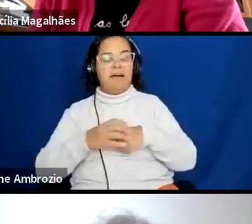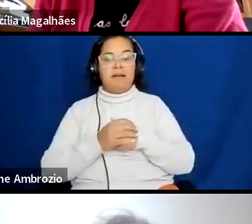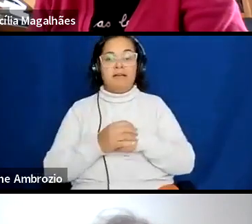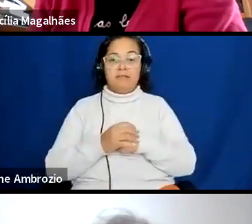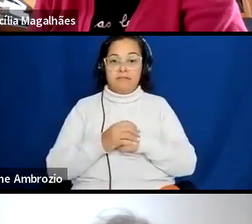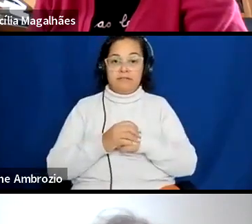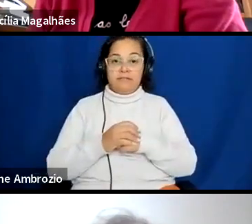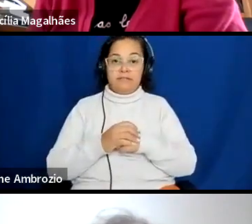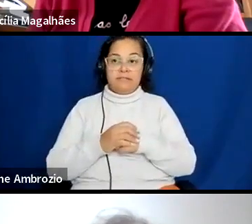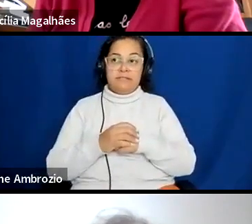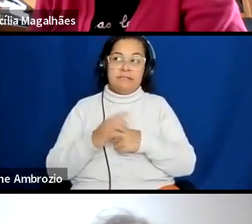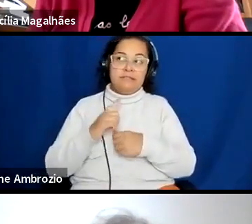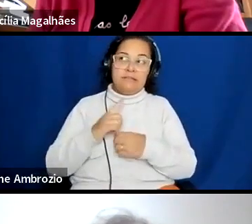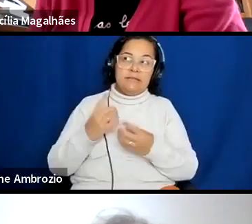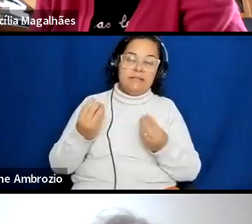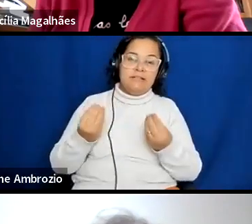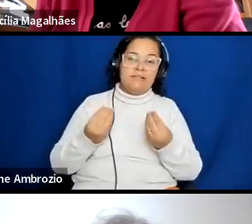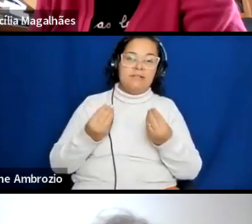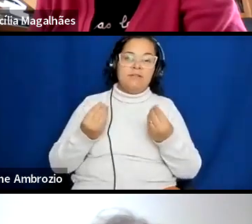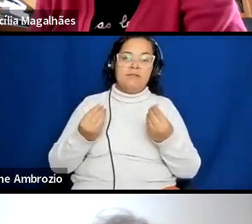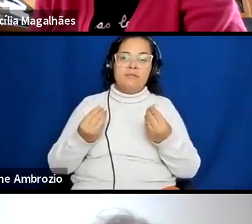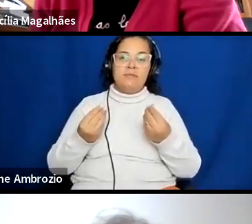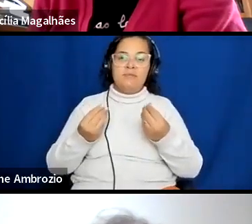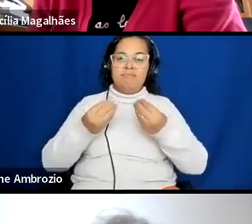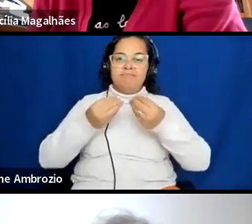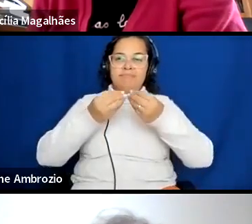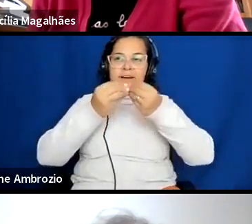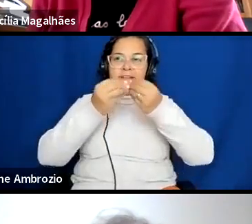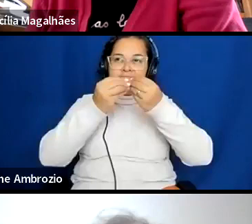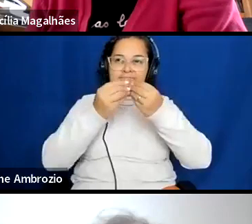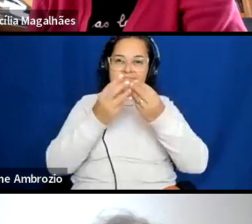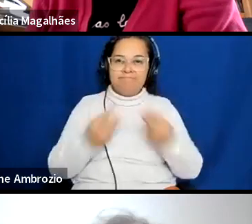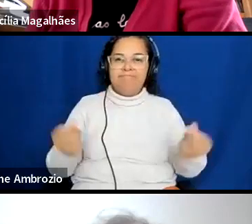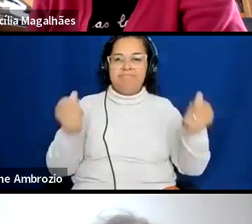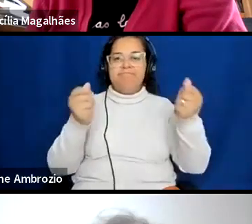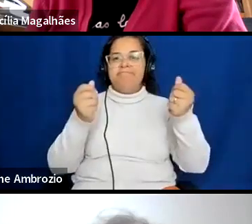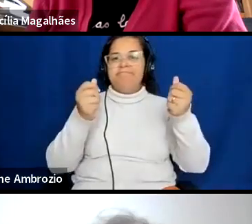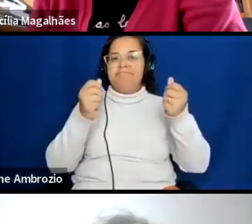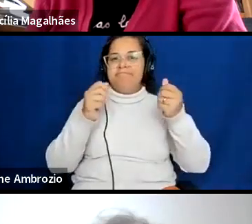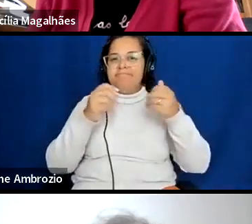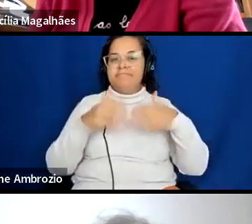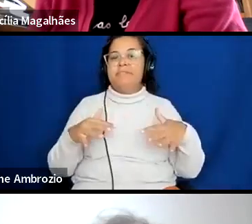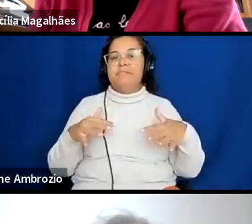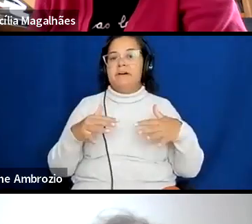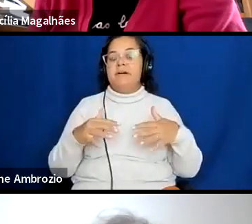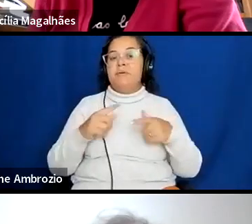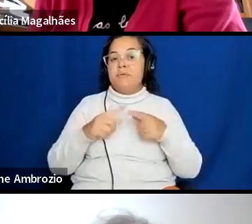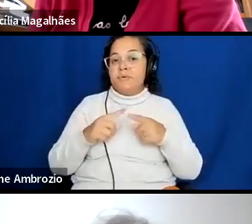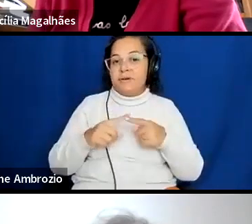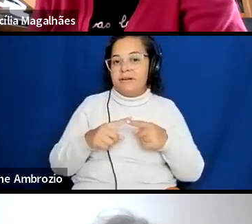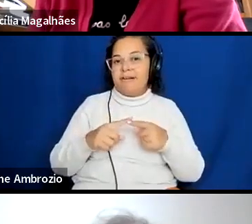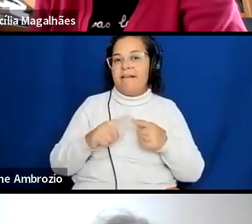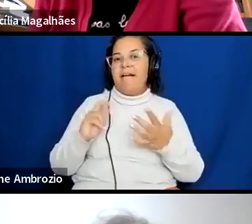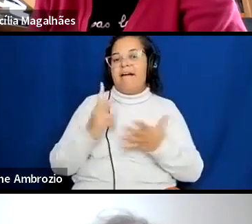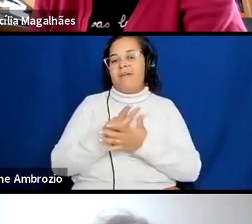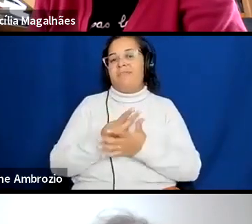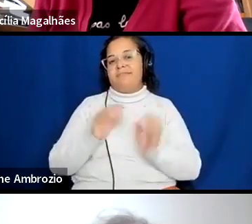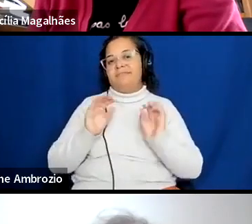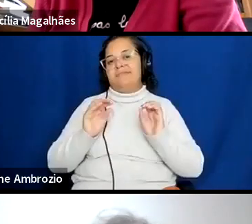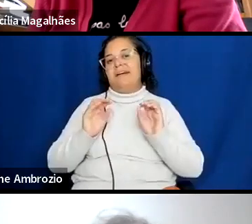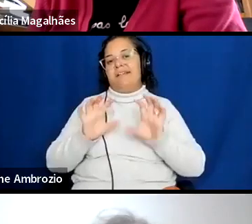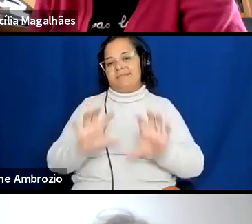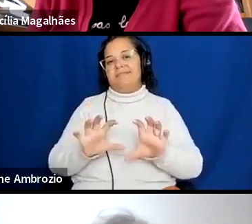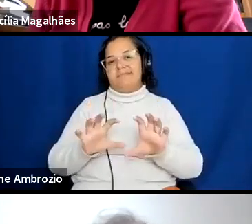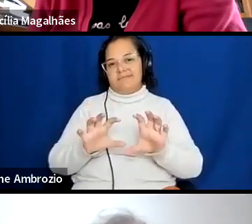all human faculties and capacities generally under capitalist production. There's a tendency for all of that to be turned into